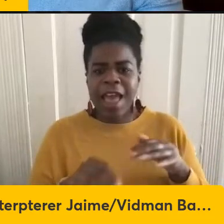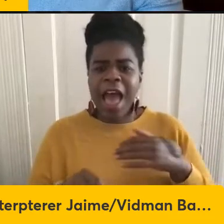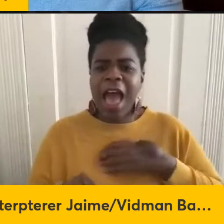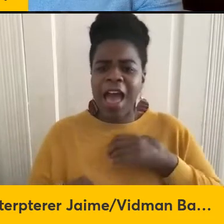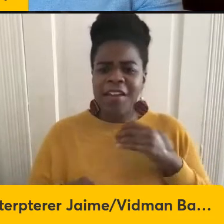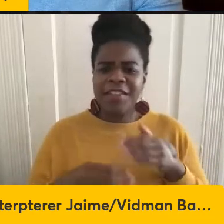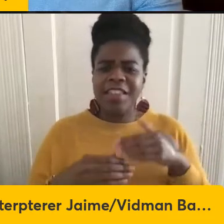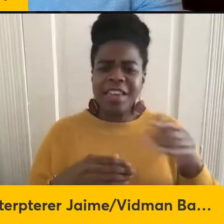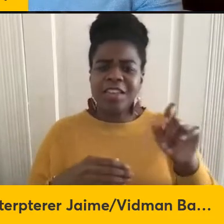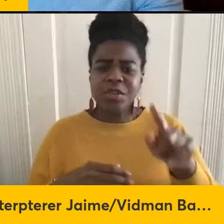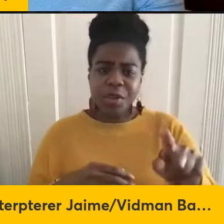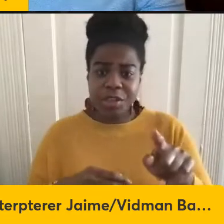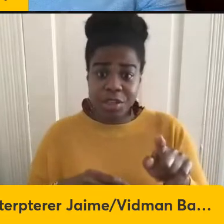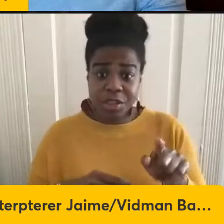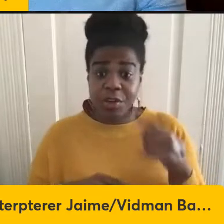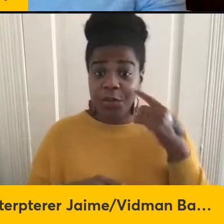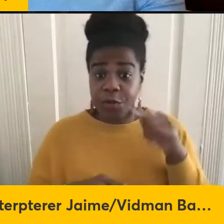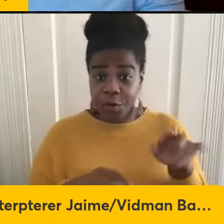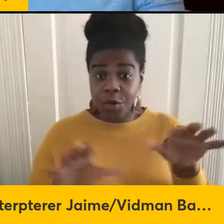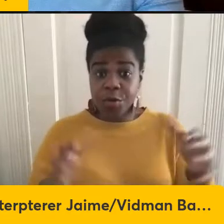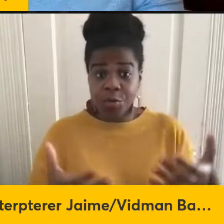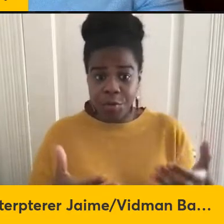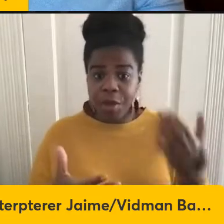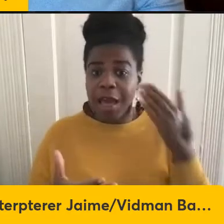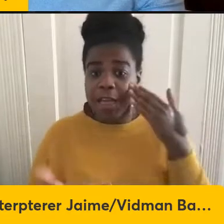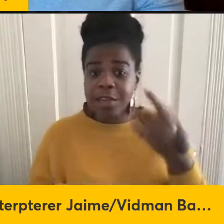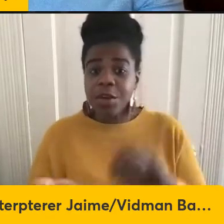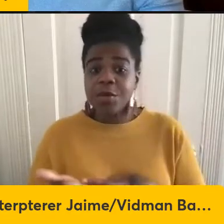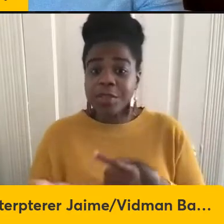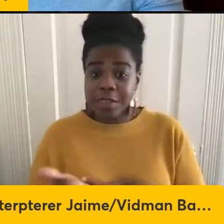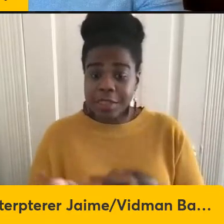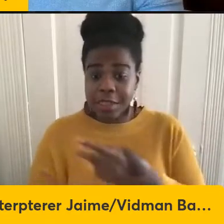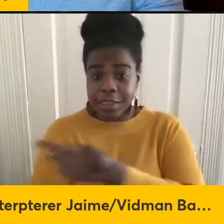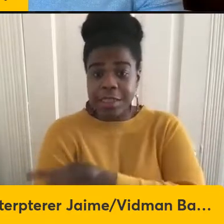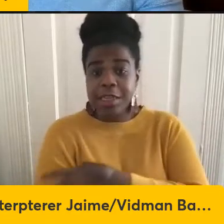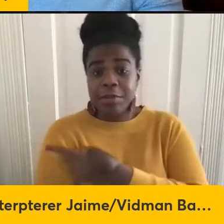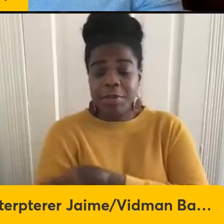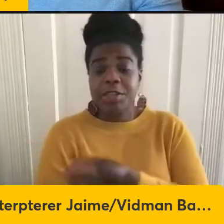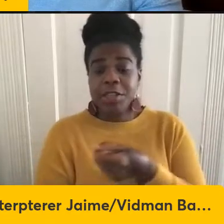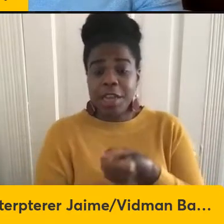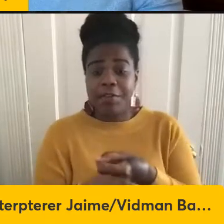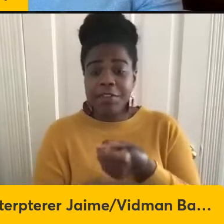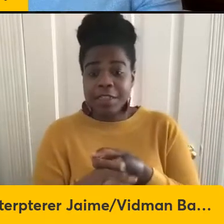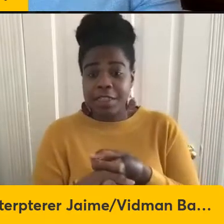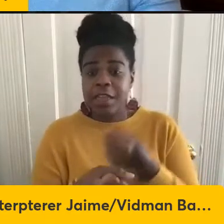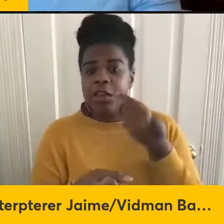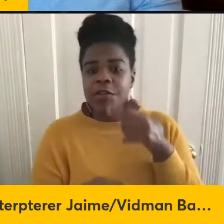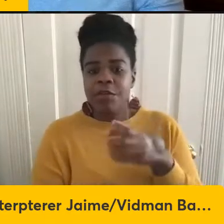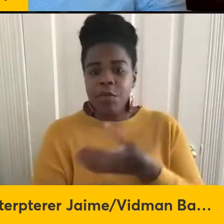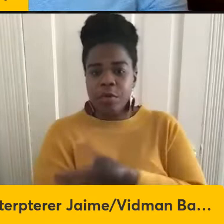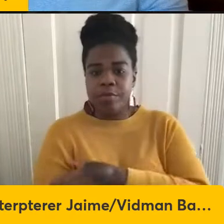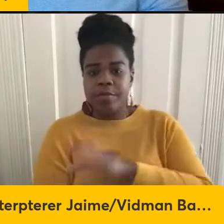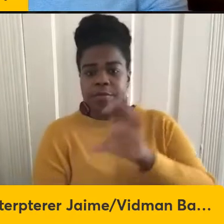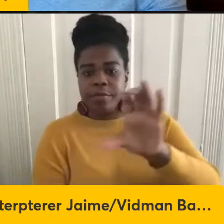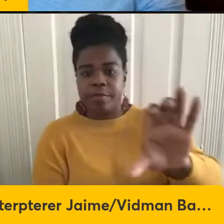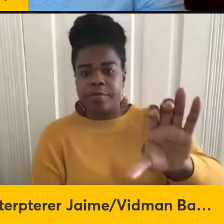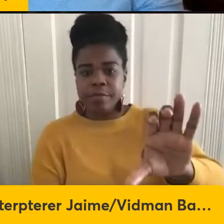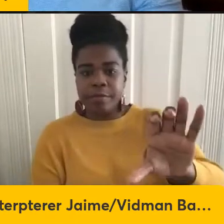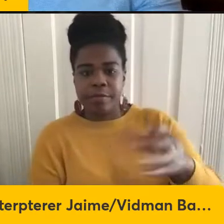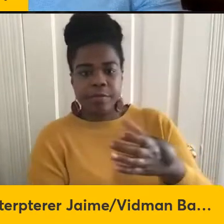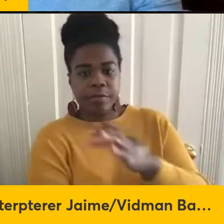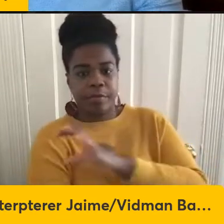question to the entire group. So I know we're talking about patient advocacy in the sense of empowering the patient to